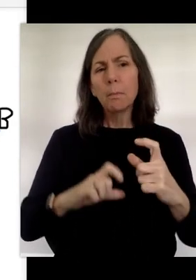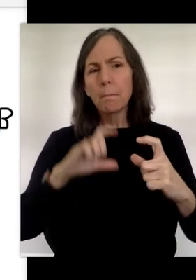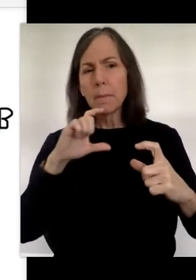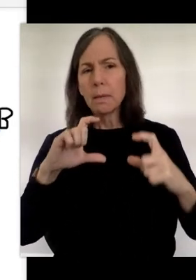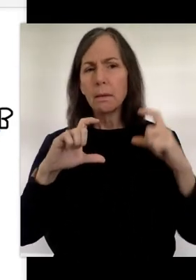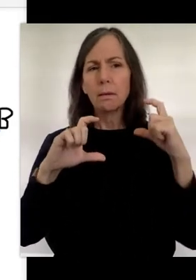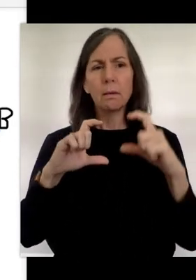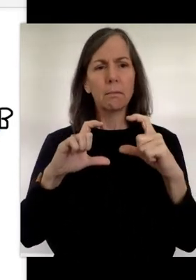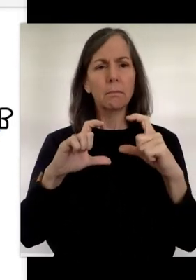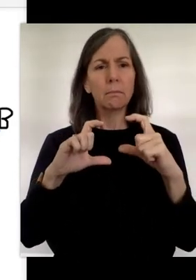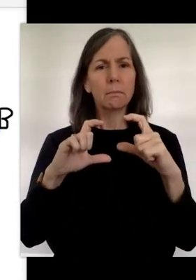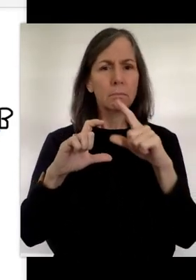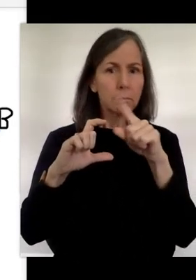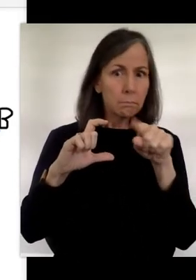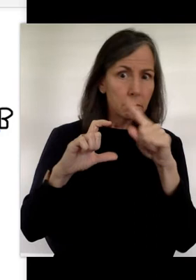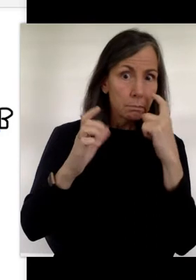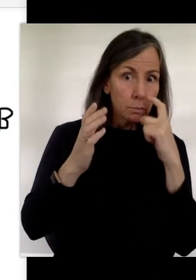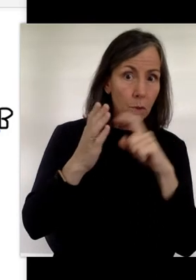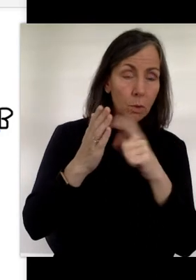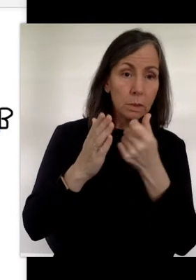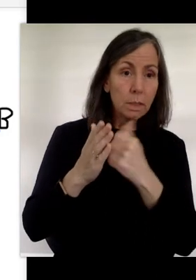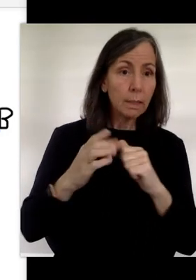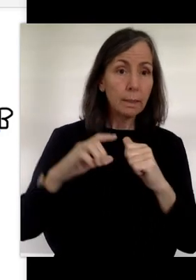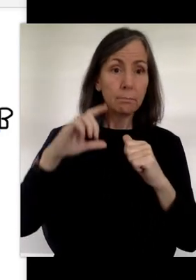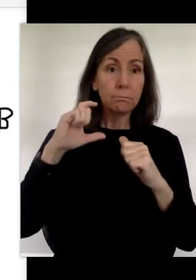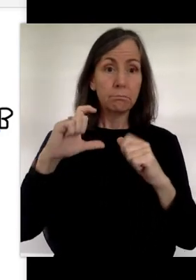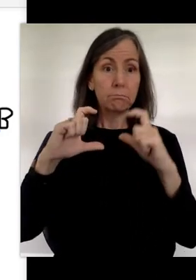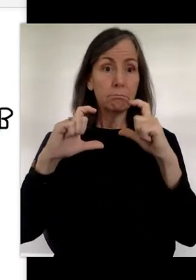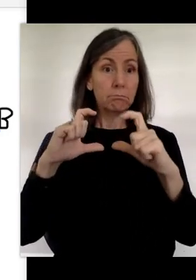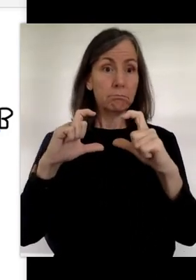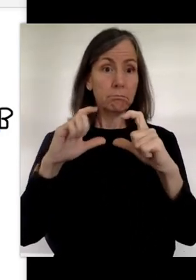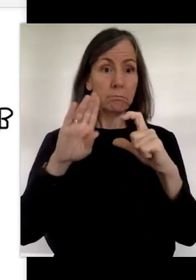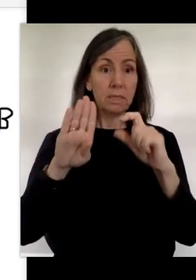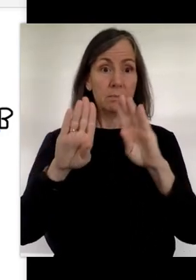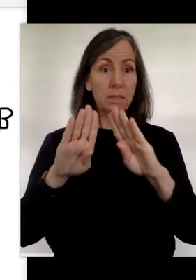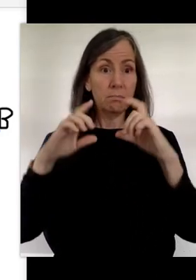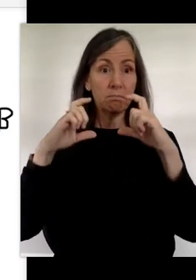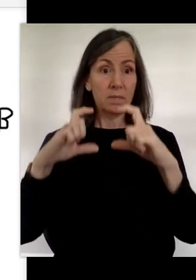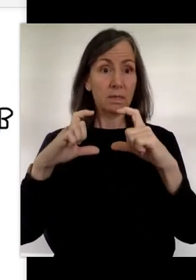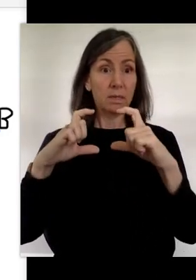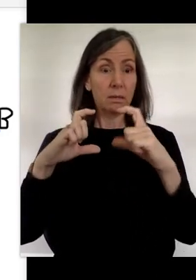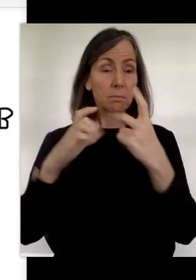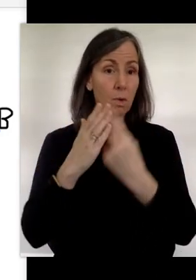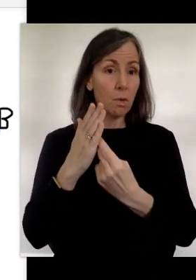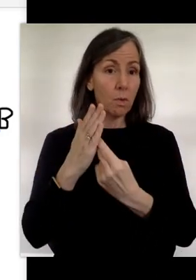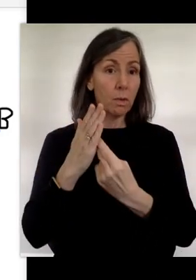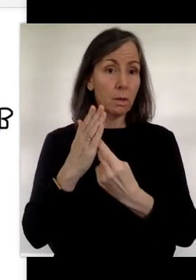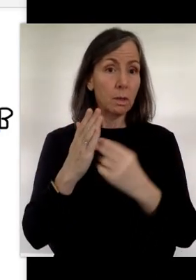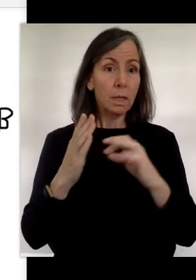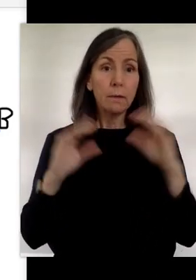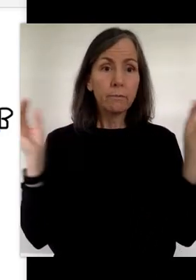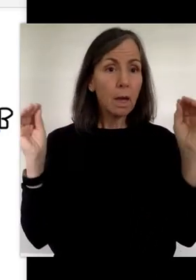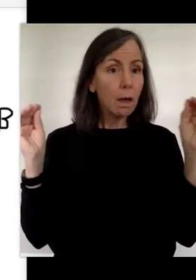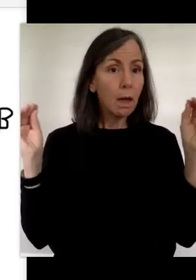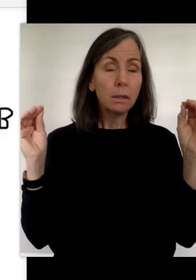you see any boxes that have 2 big B's next to each other? If not, then we would